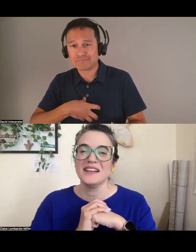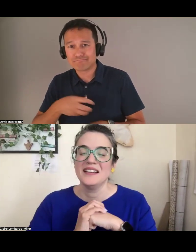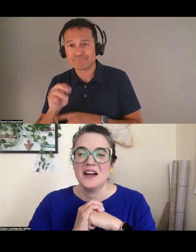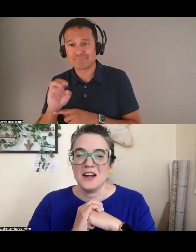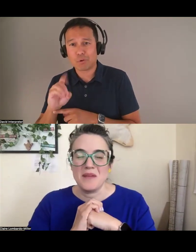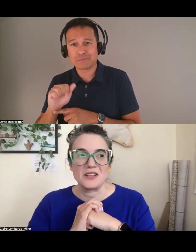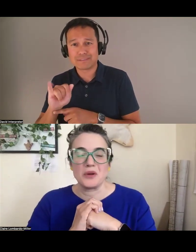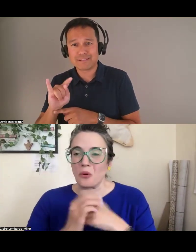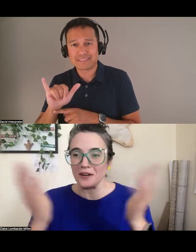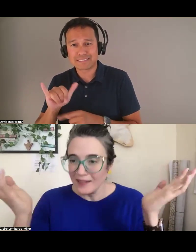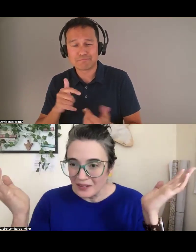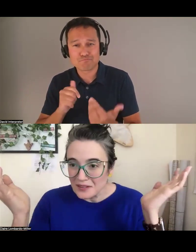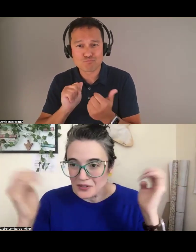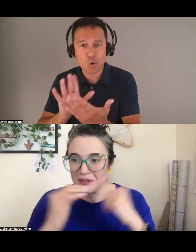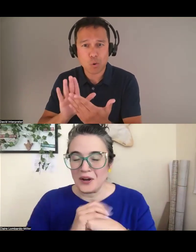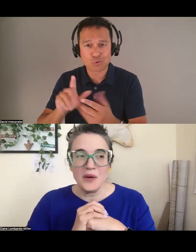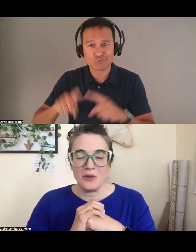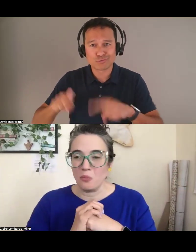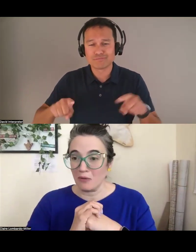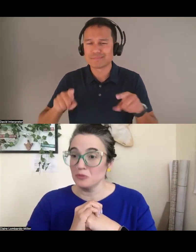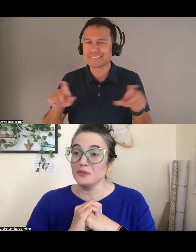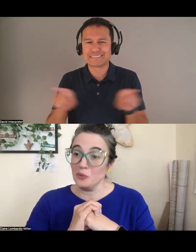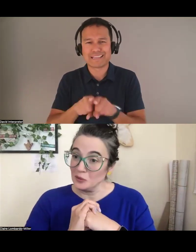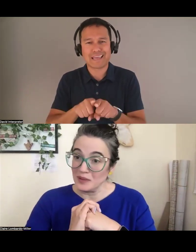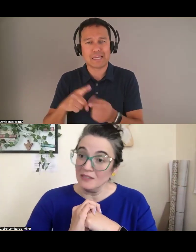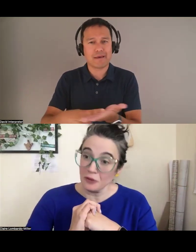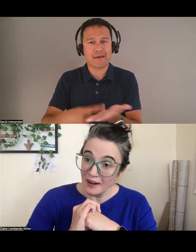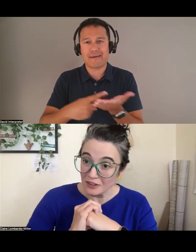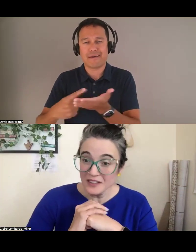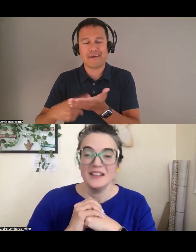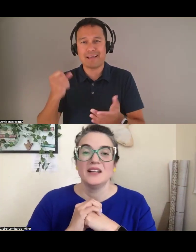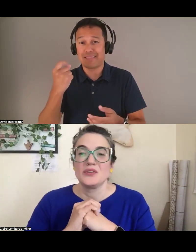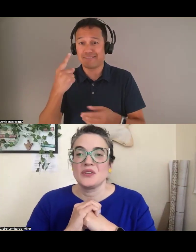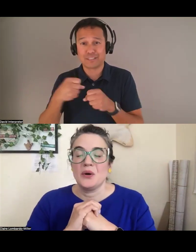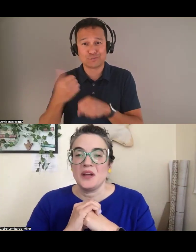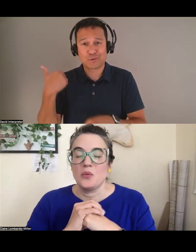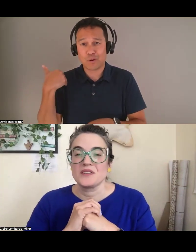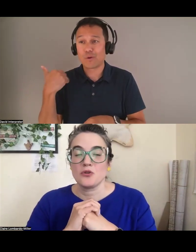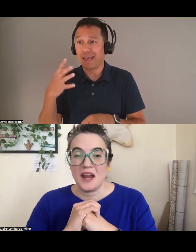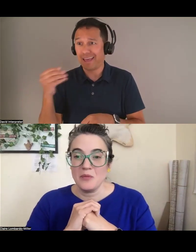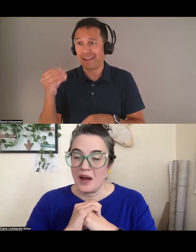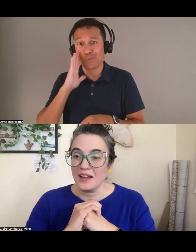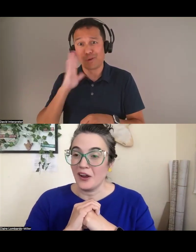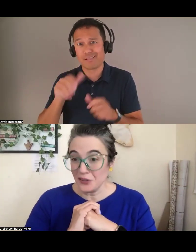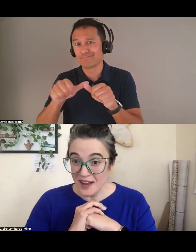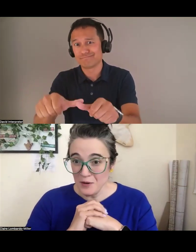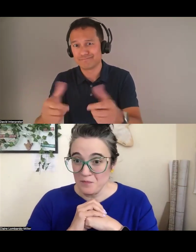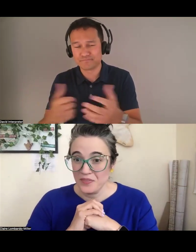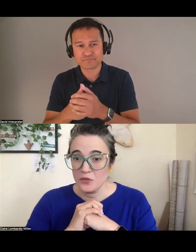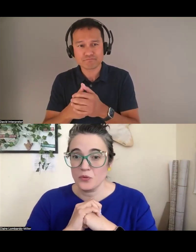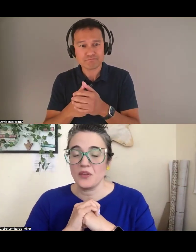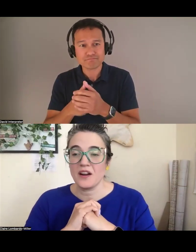cetera, as we were 11 years ago and probably will be forever. So it was created by